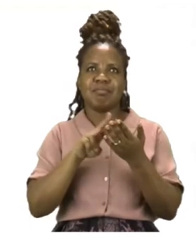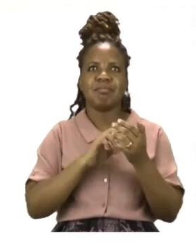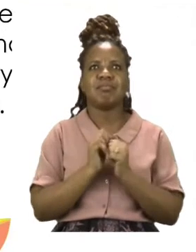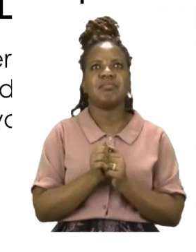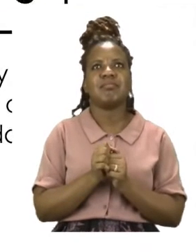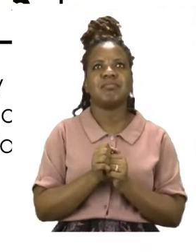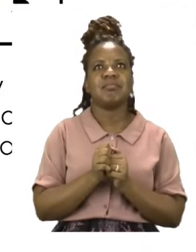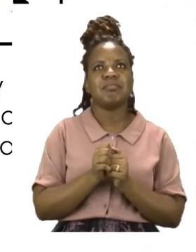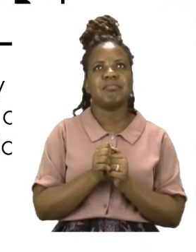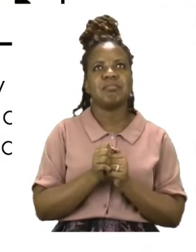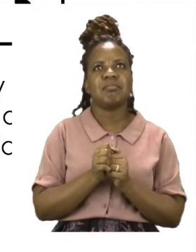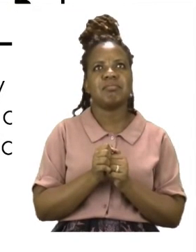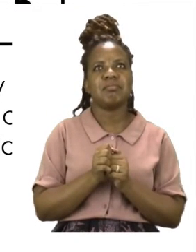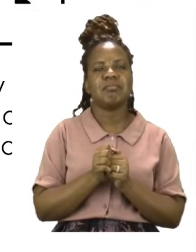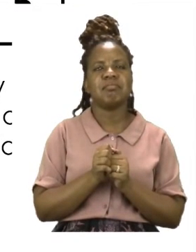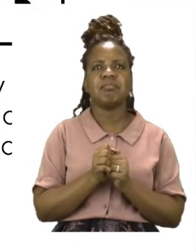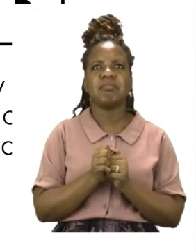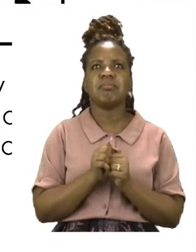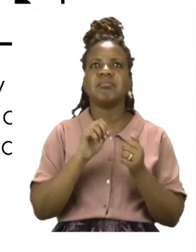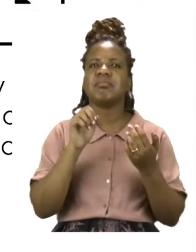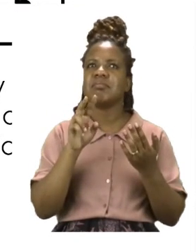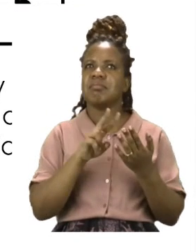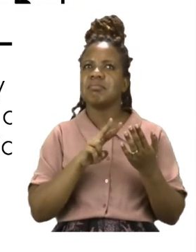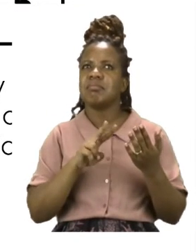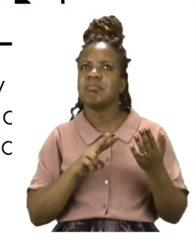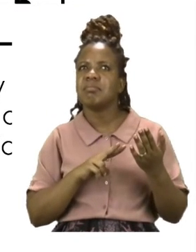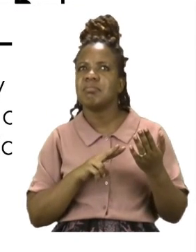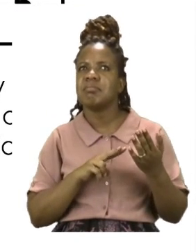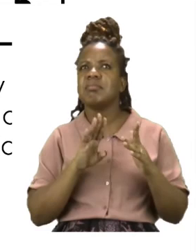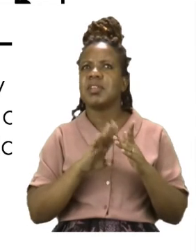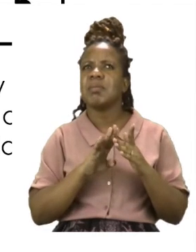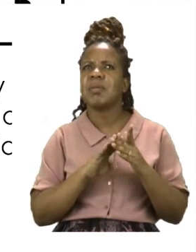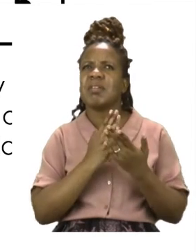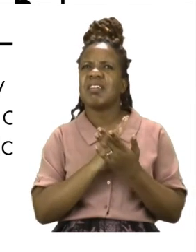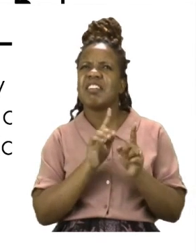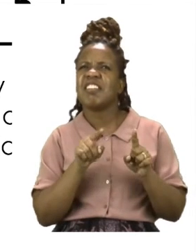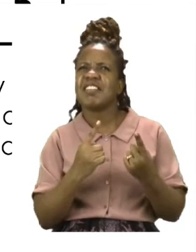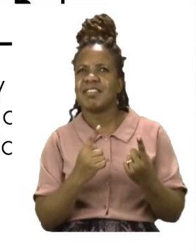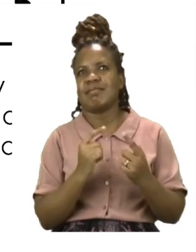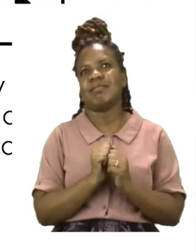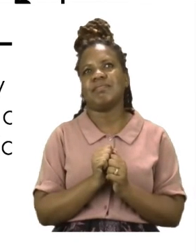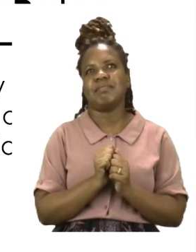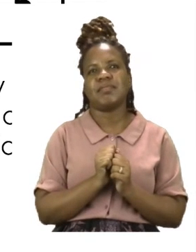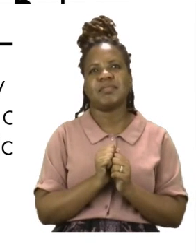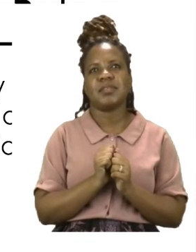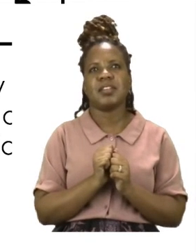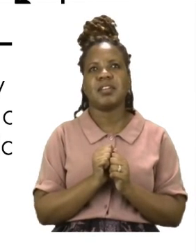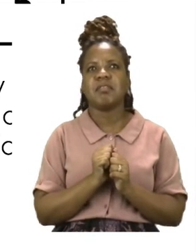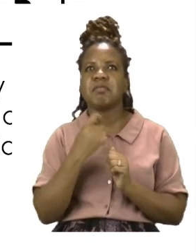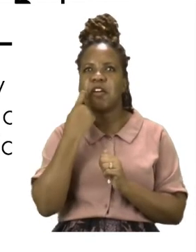beautiful pictures, we are going to learn about some little creature. I'd like you to please listen to